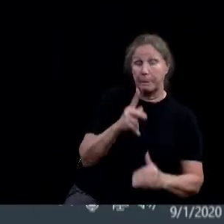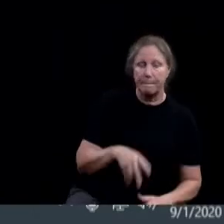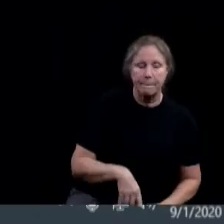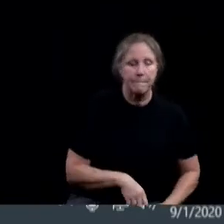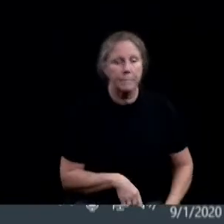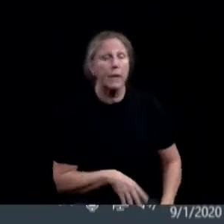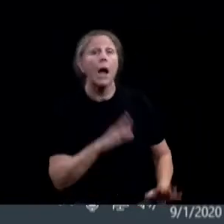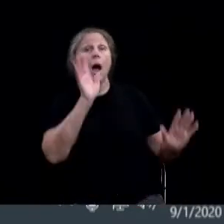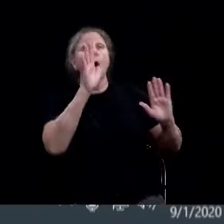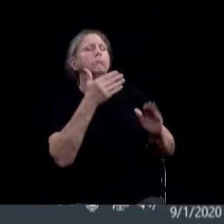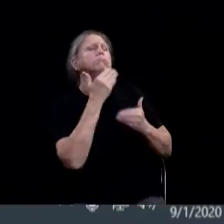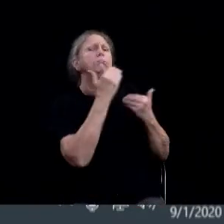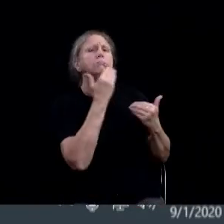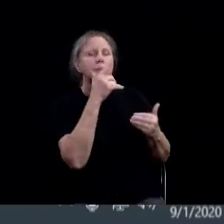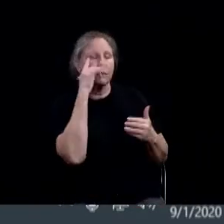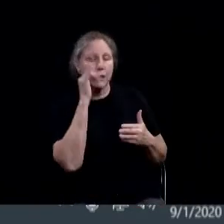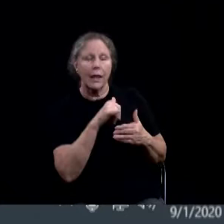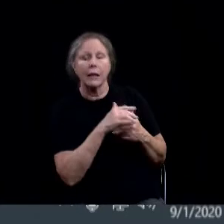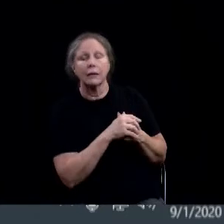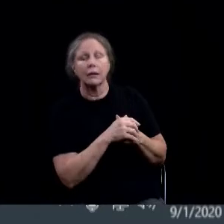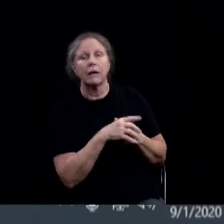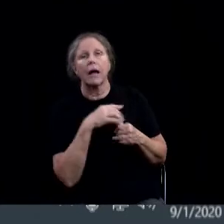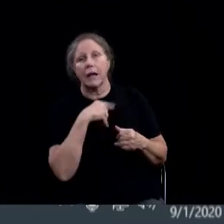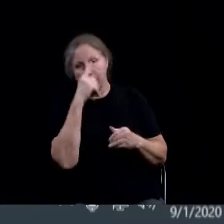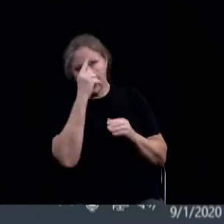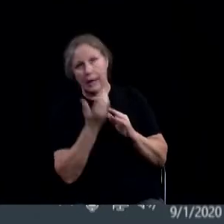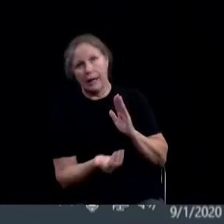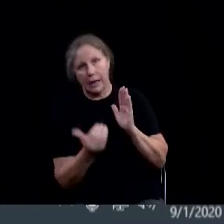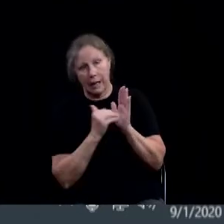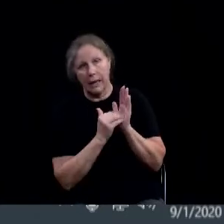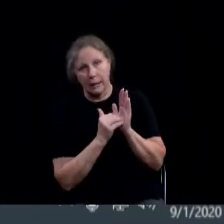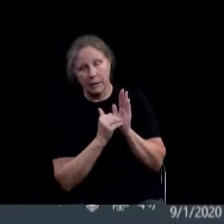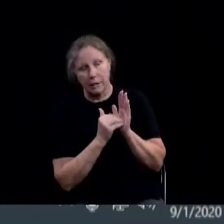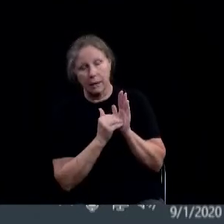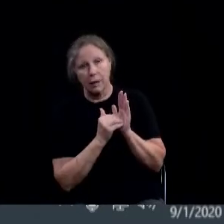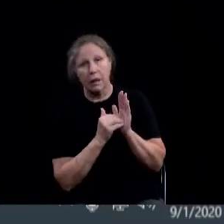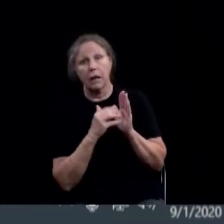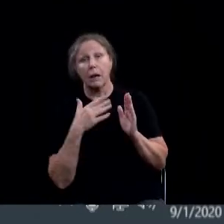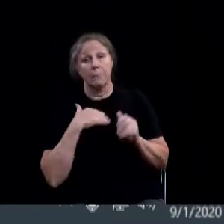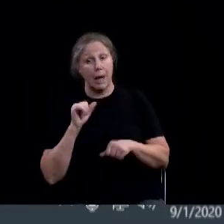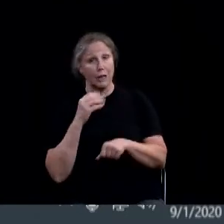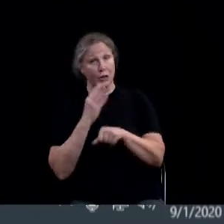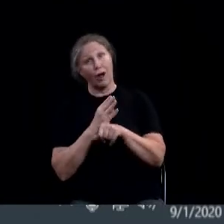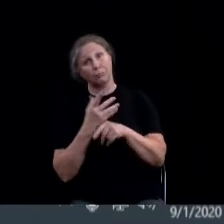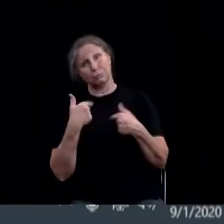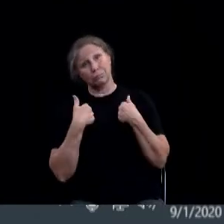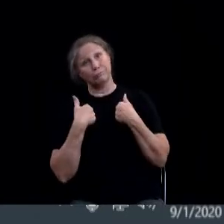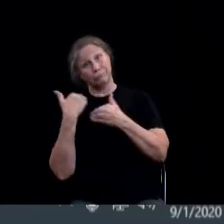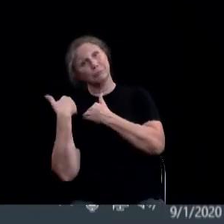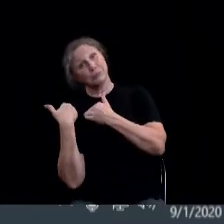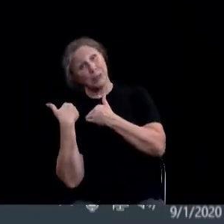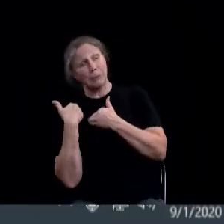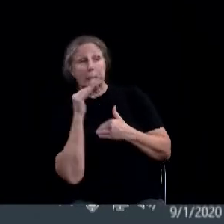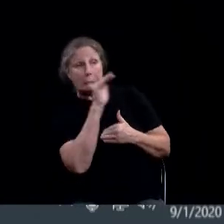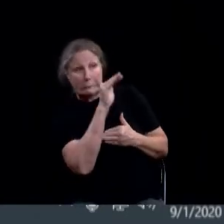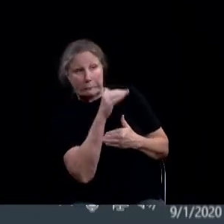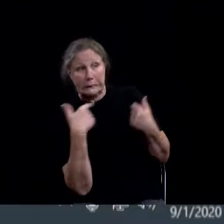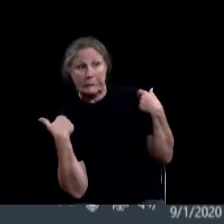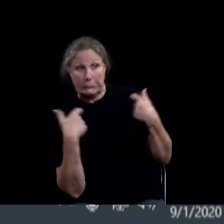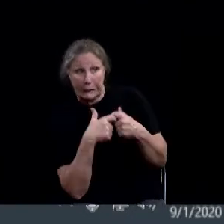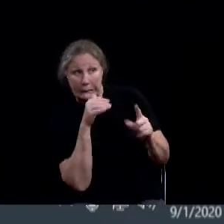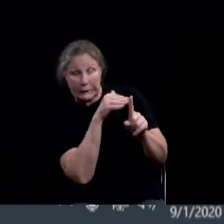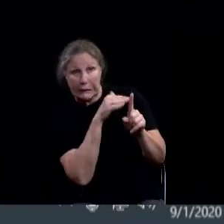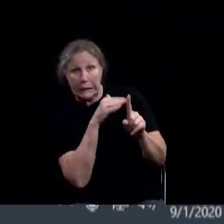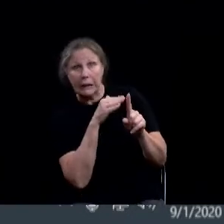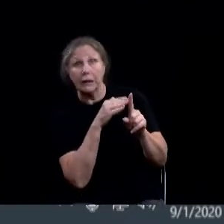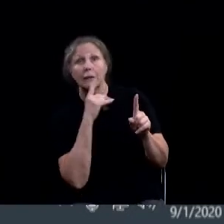once again, I would not do my job if I didn't ask for it to be in Spanish as well, as much of our constituency, Spanish